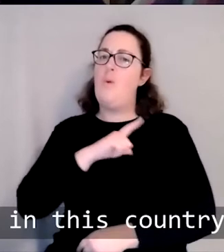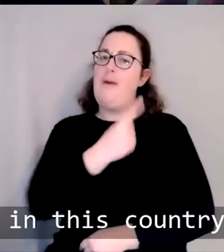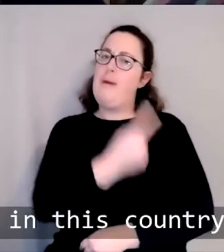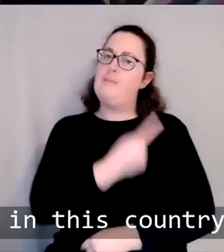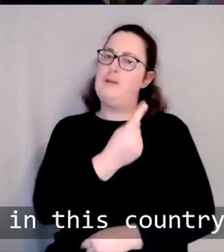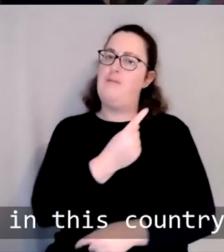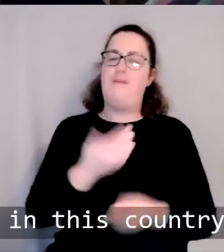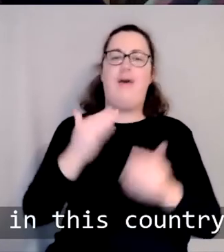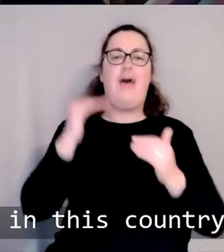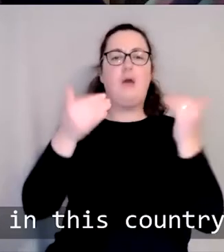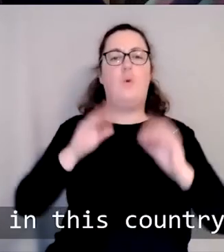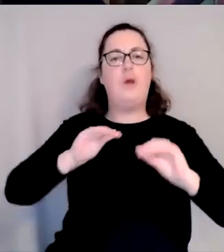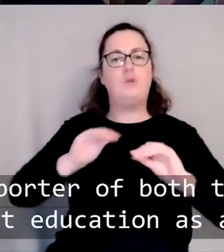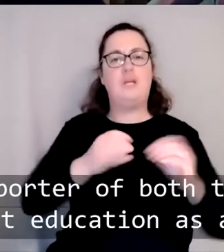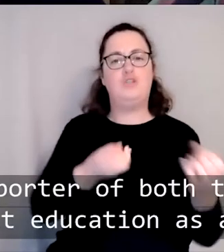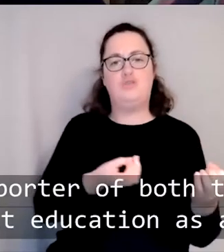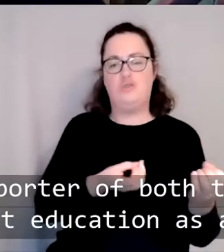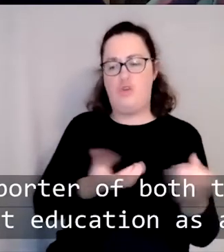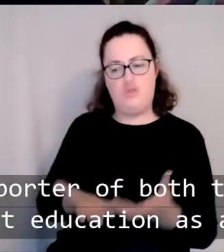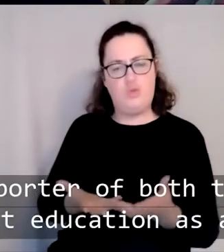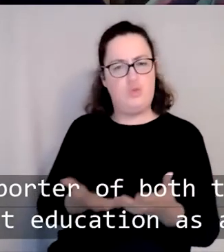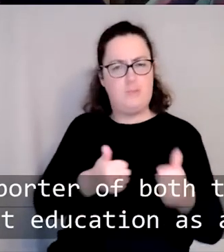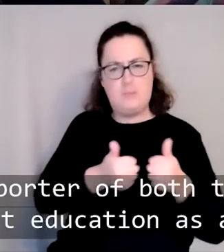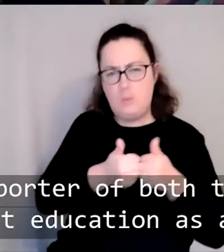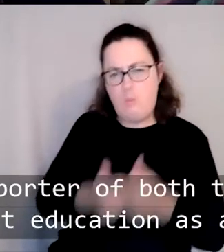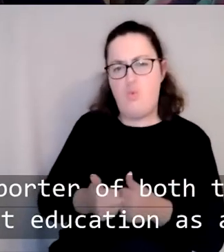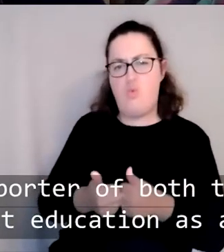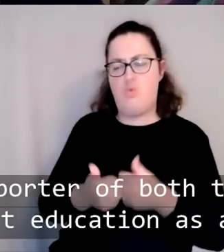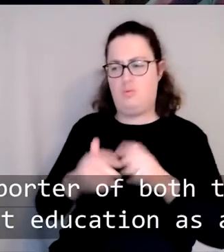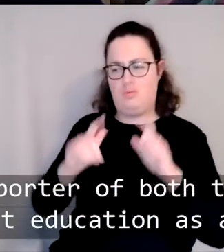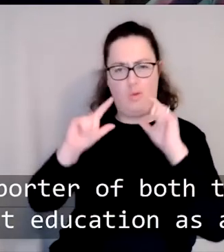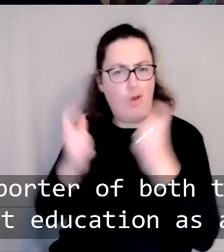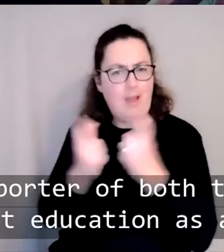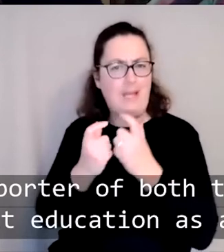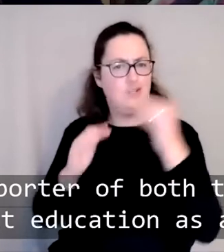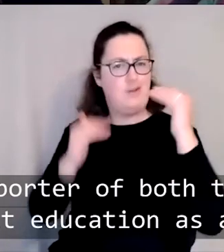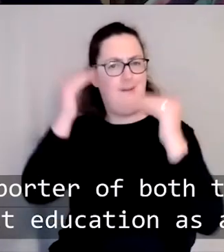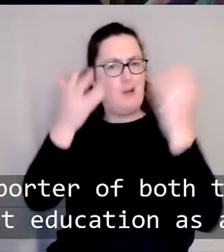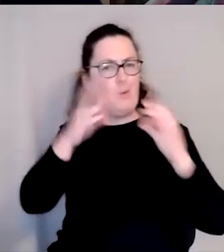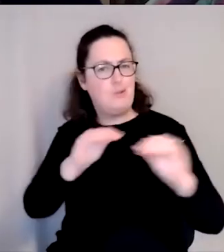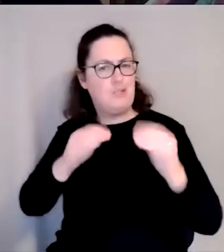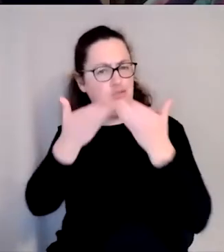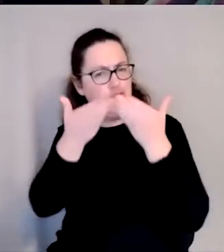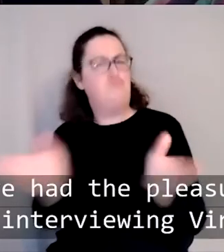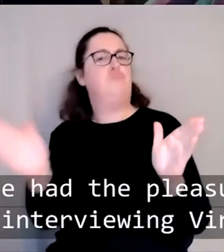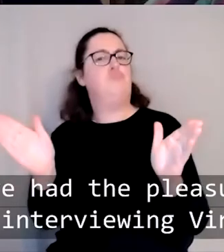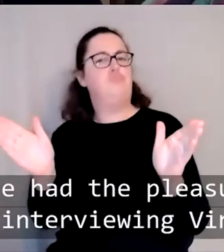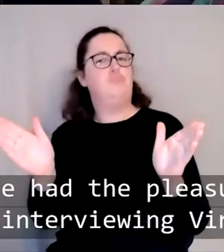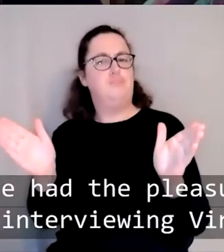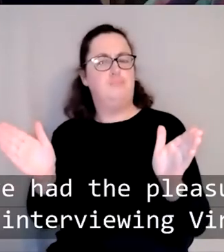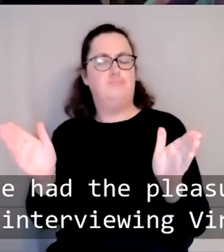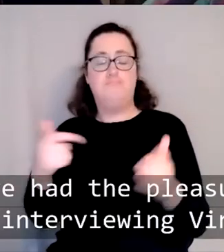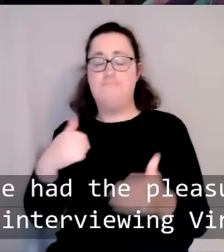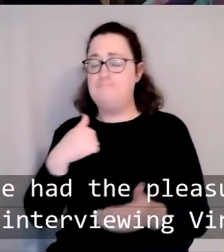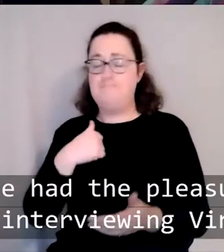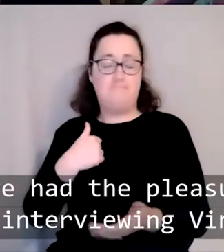adult education in this country and been a huge supporter of both the college and adult education as a whole. I've had the